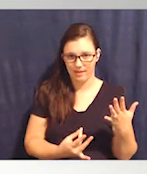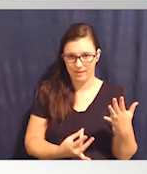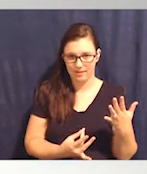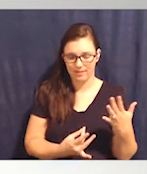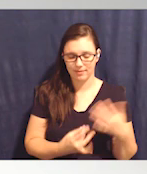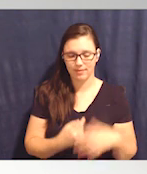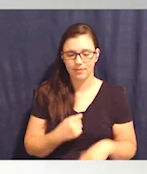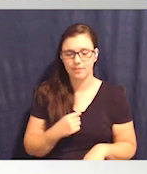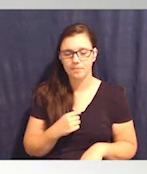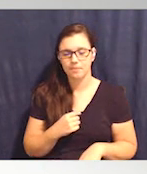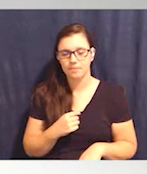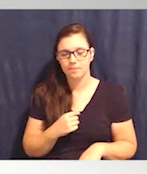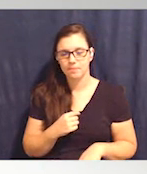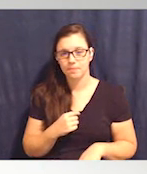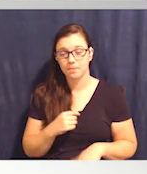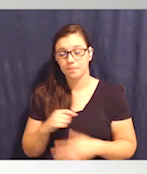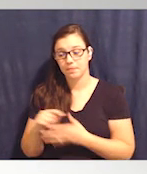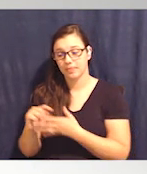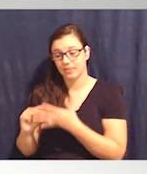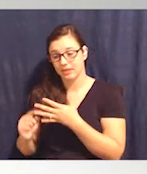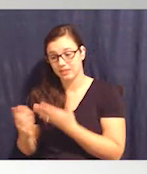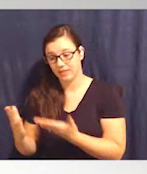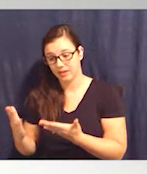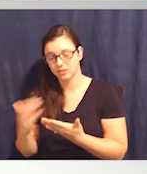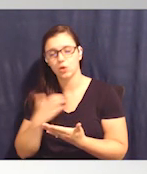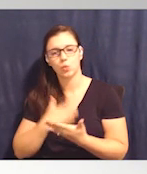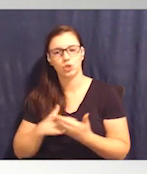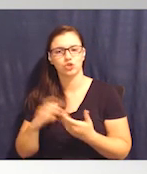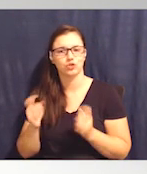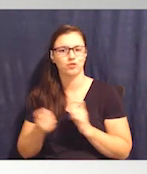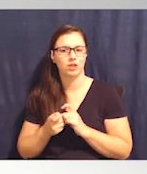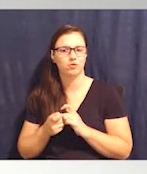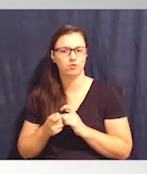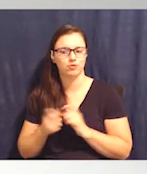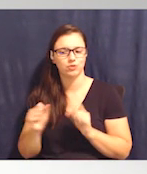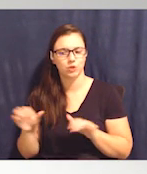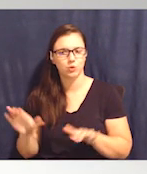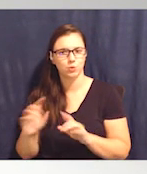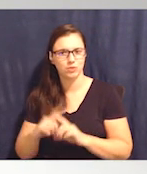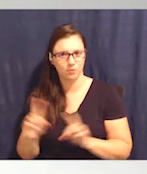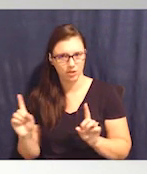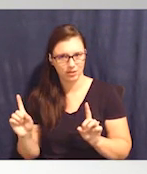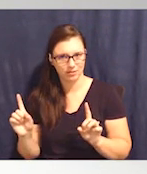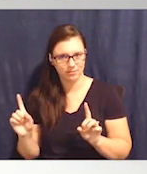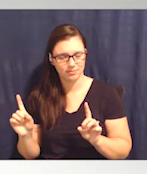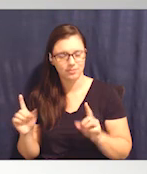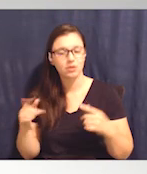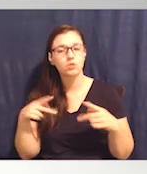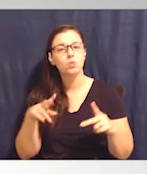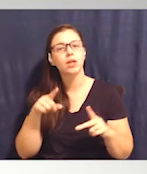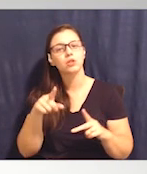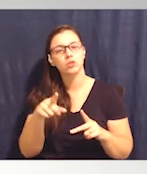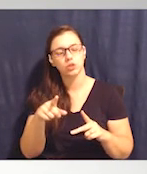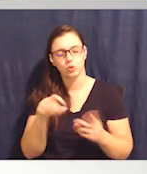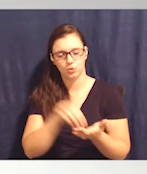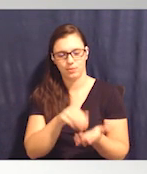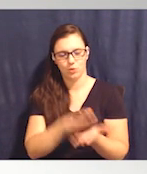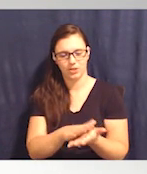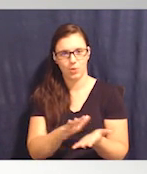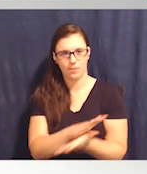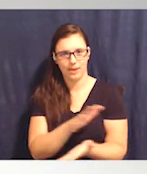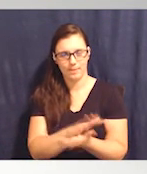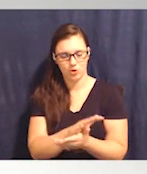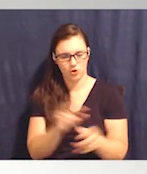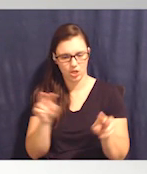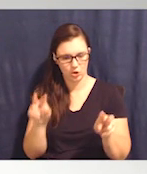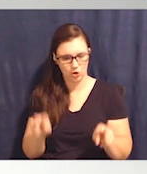These are the things I wish I had done differently. Lets you be able to put it down on paper and look at things and give you a